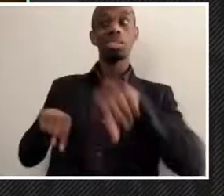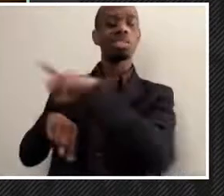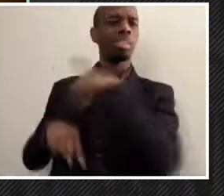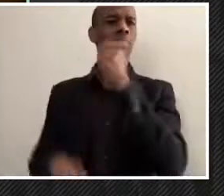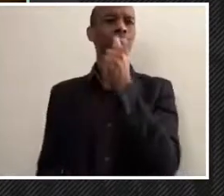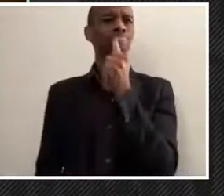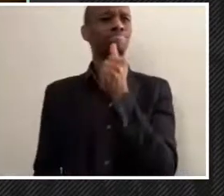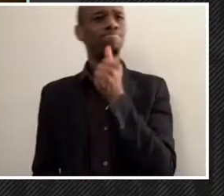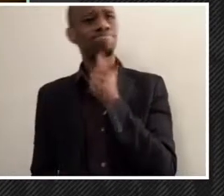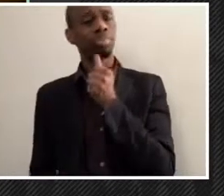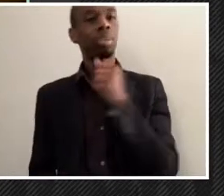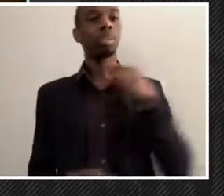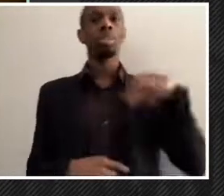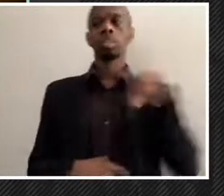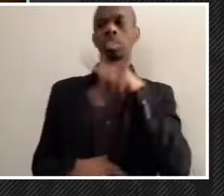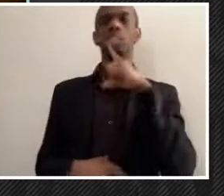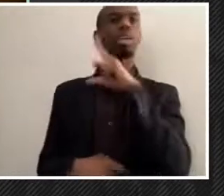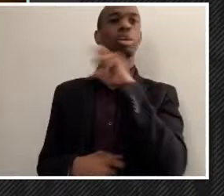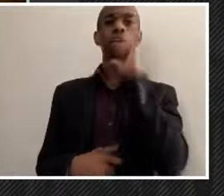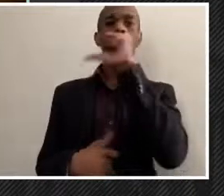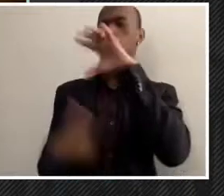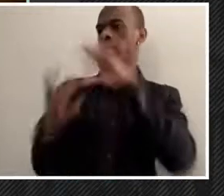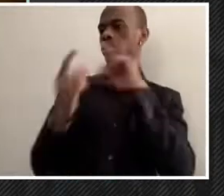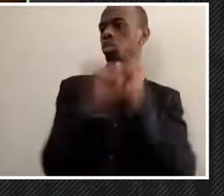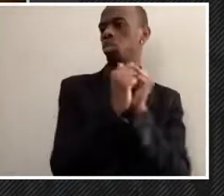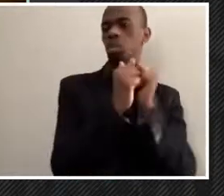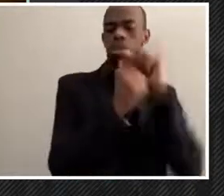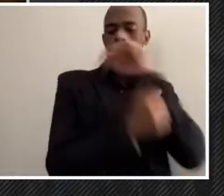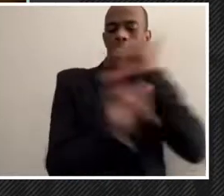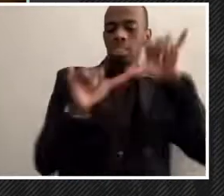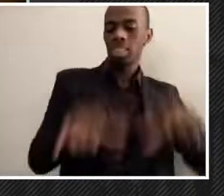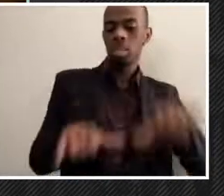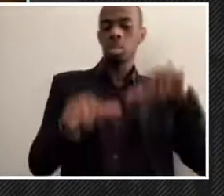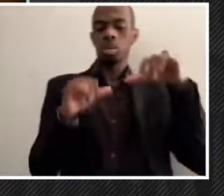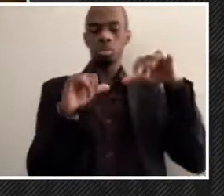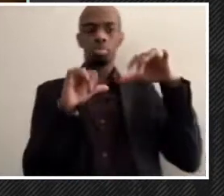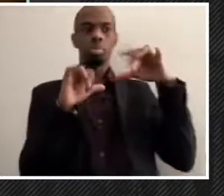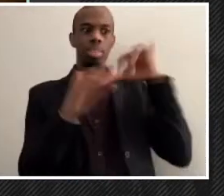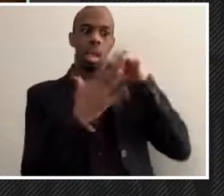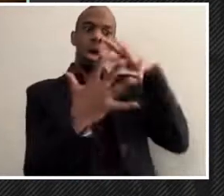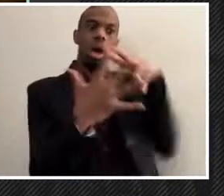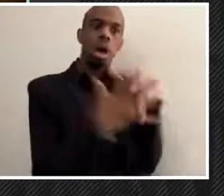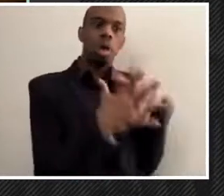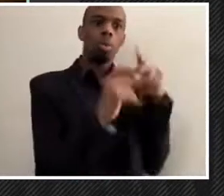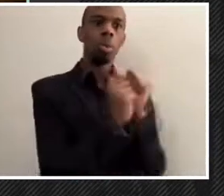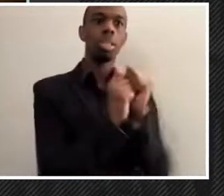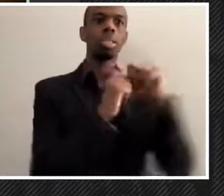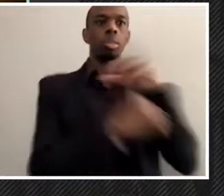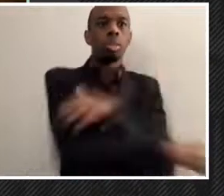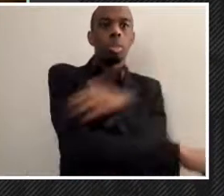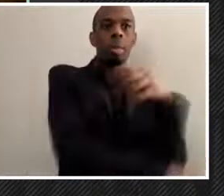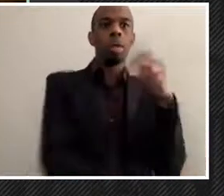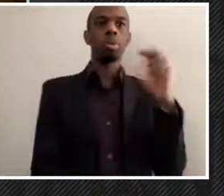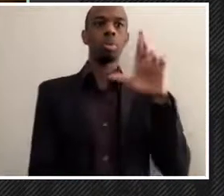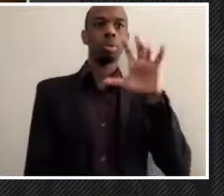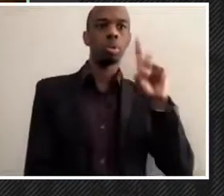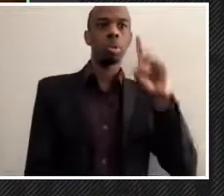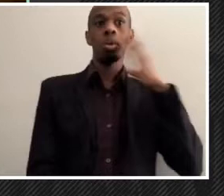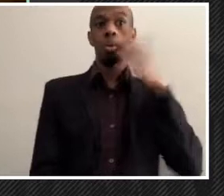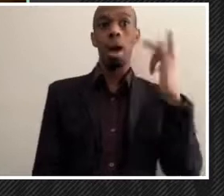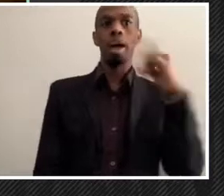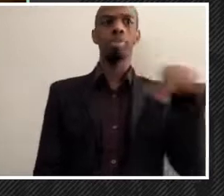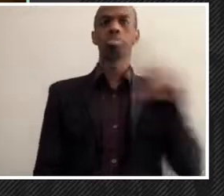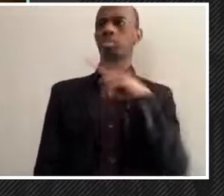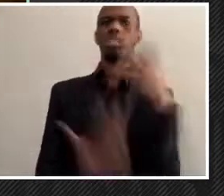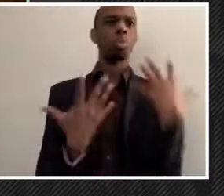system that's not connected to the federal power grid because they want Texas to be independent. I bet they want some